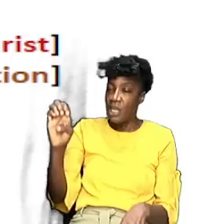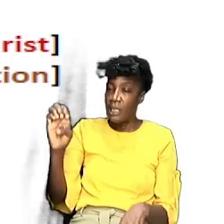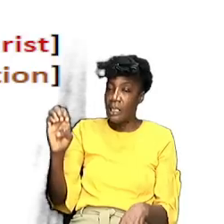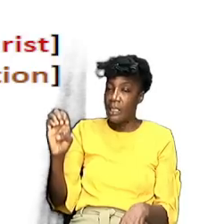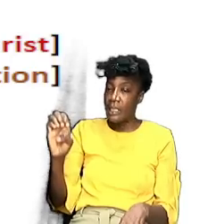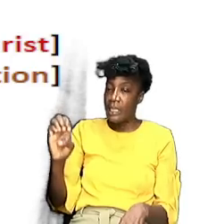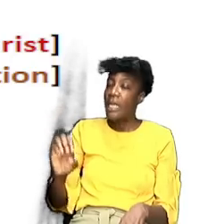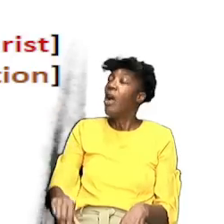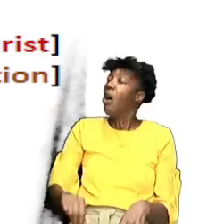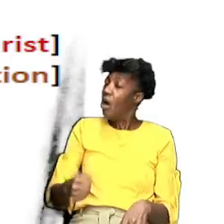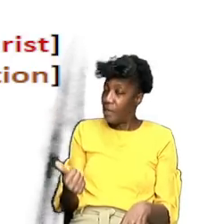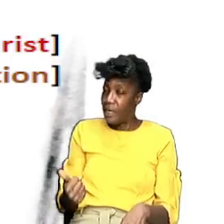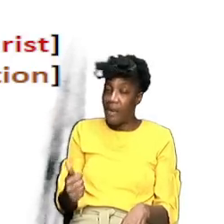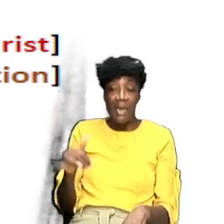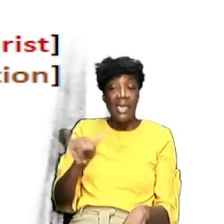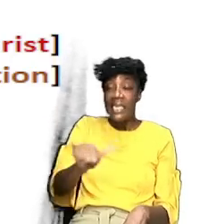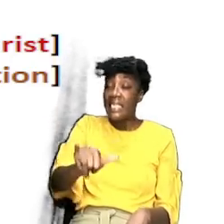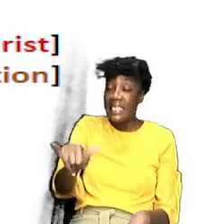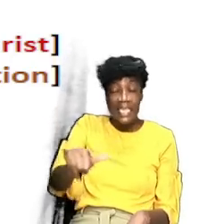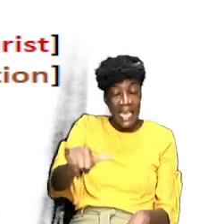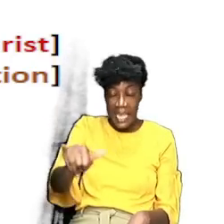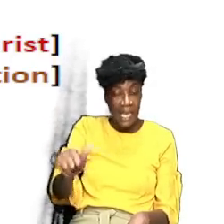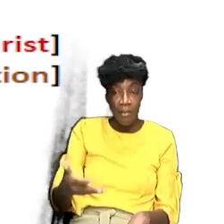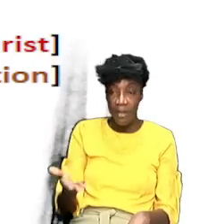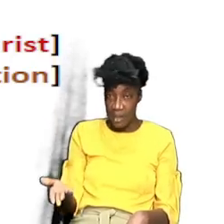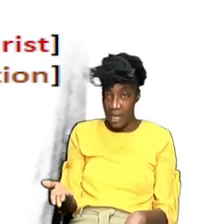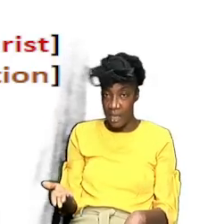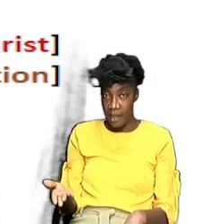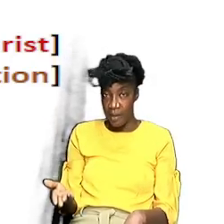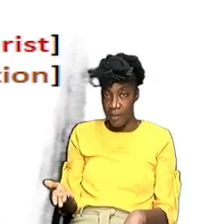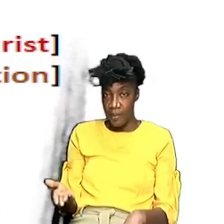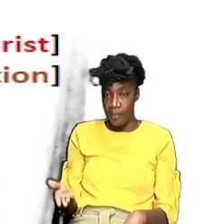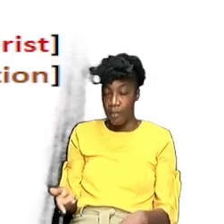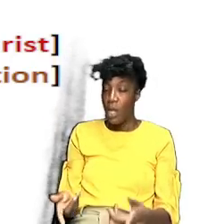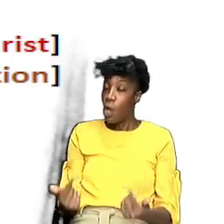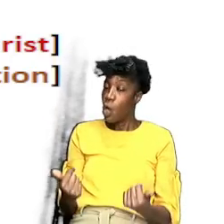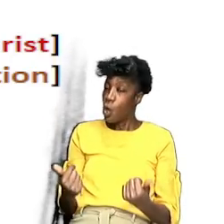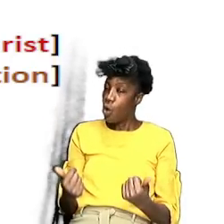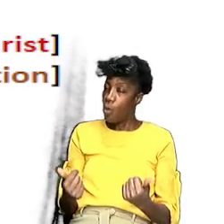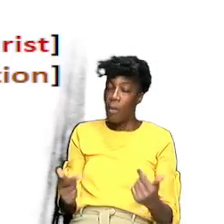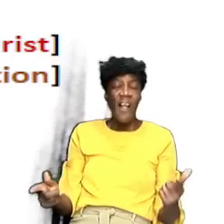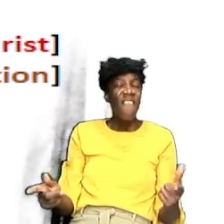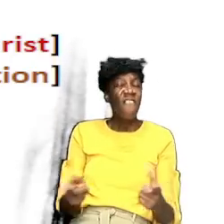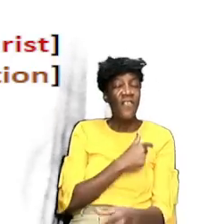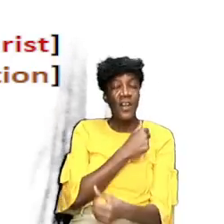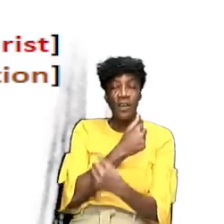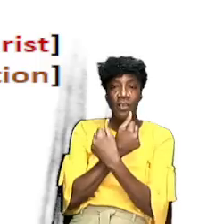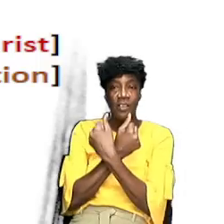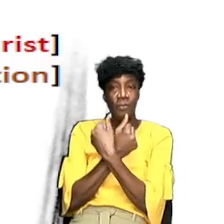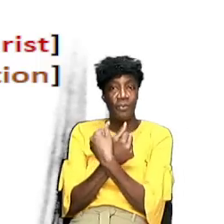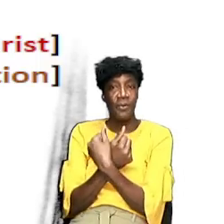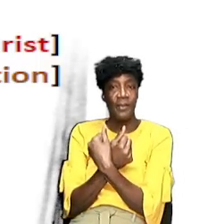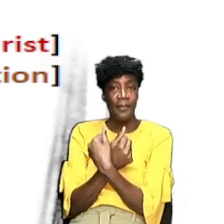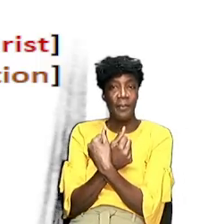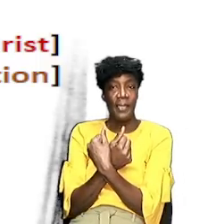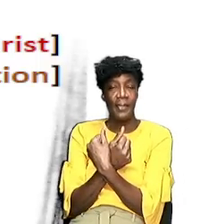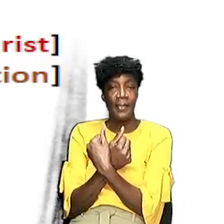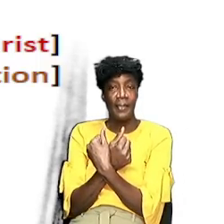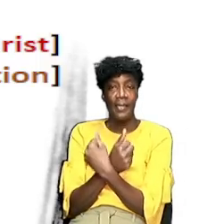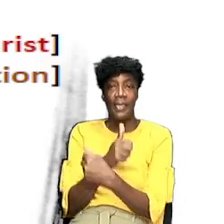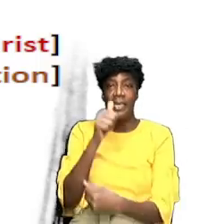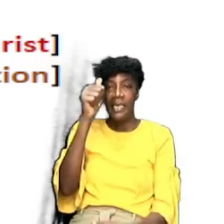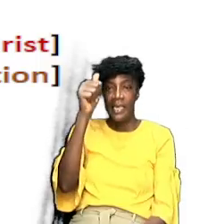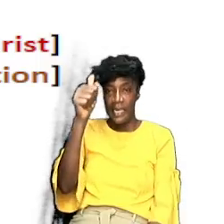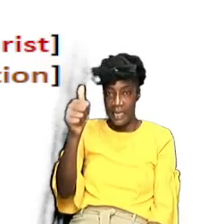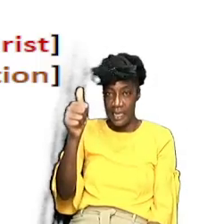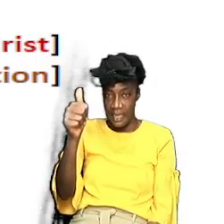delivered the letter is the same. Praise God. So it is debated that it actually came around his first imprisonment in AD 61